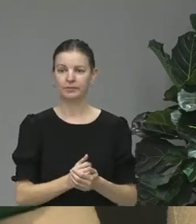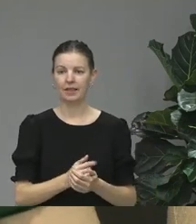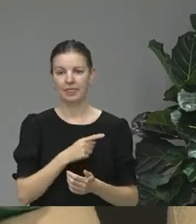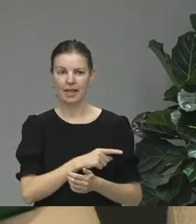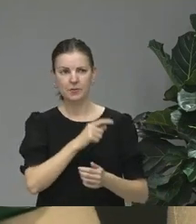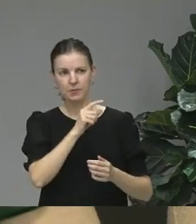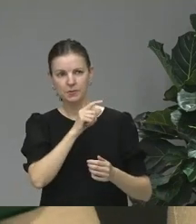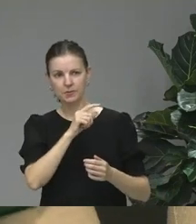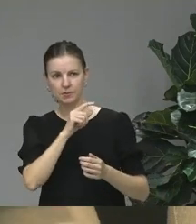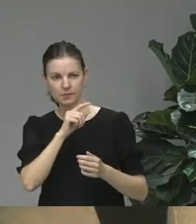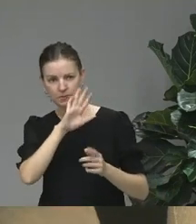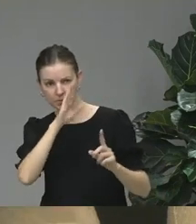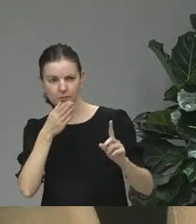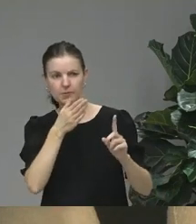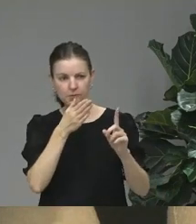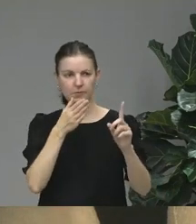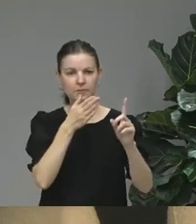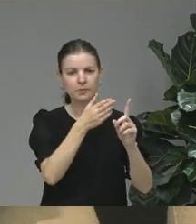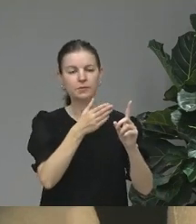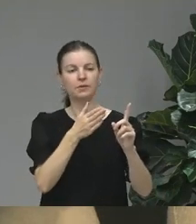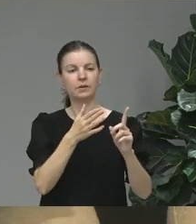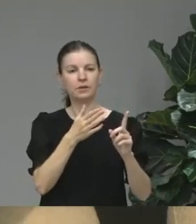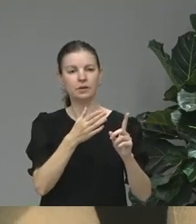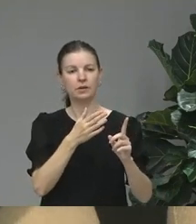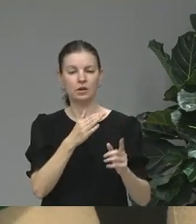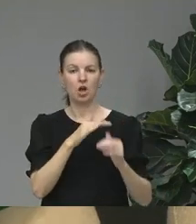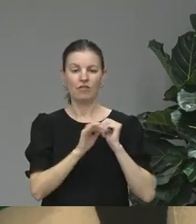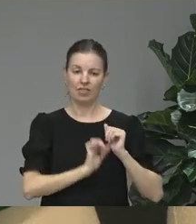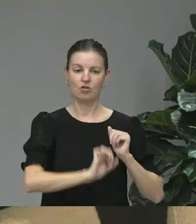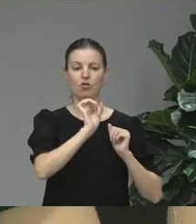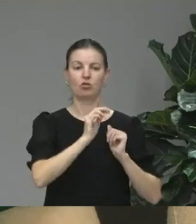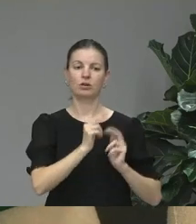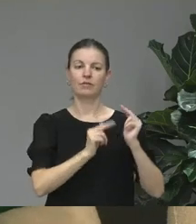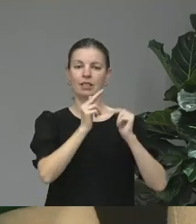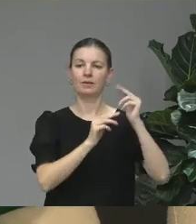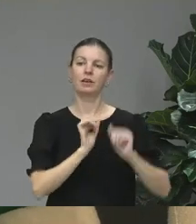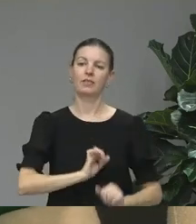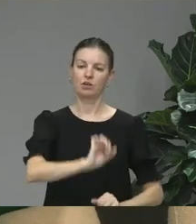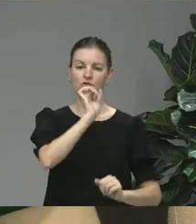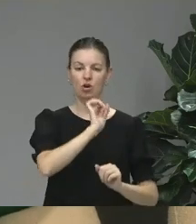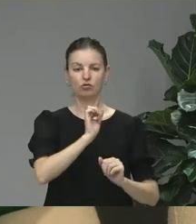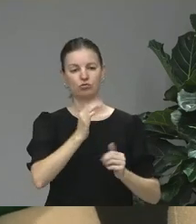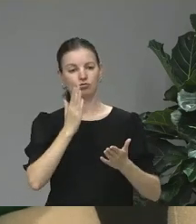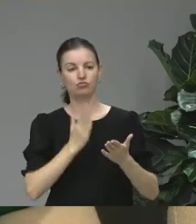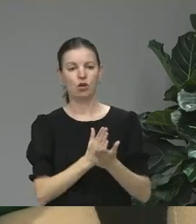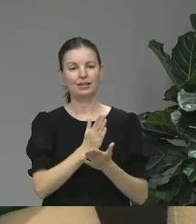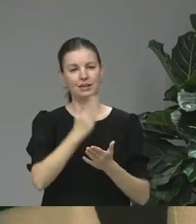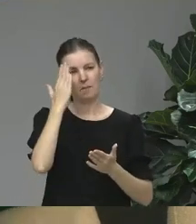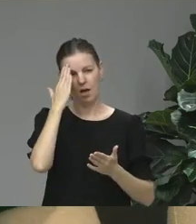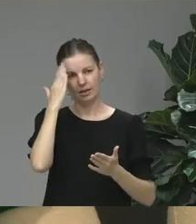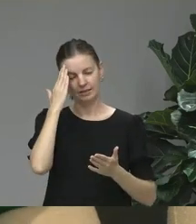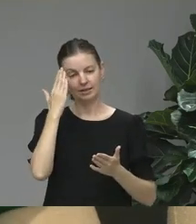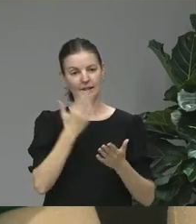it as part of their own development of their own rights-minded psyche as